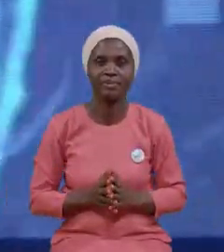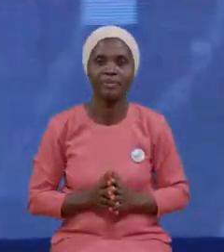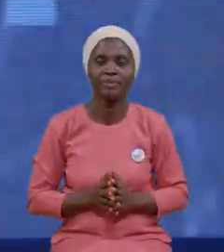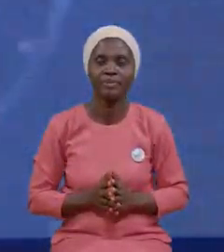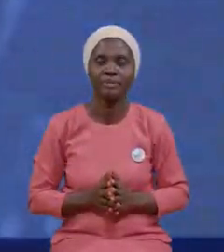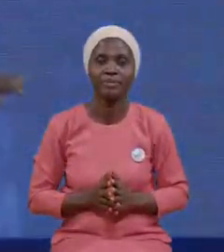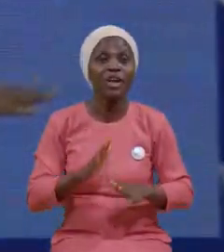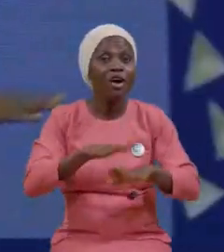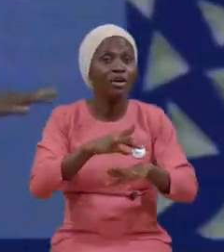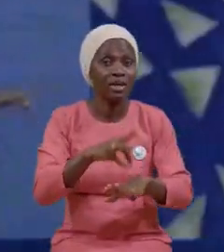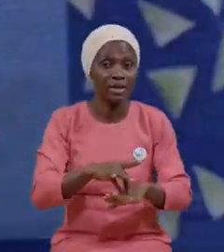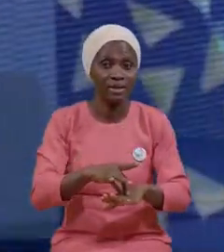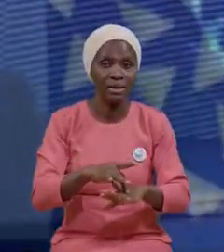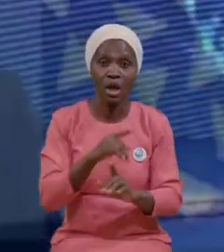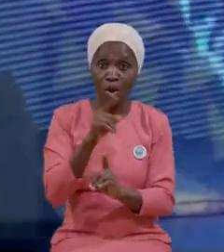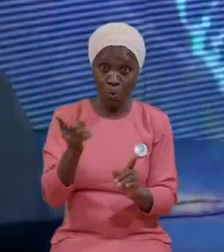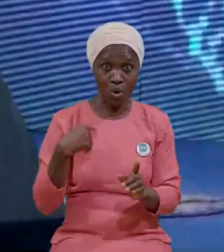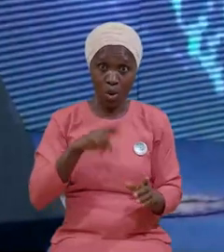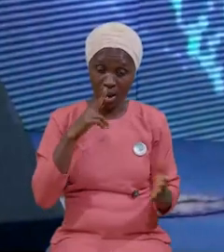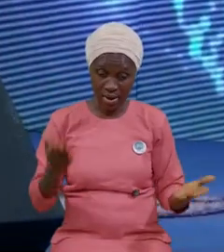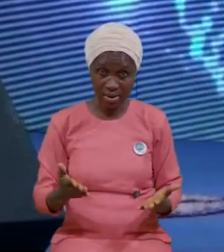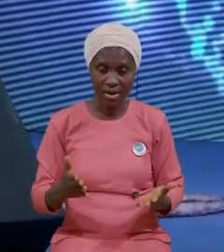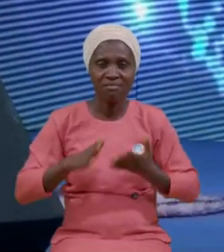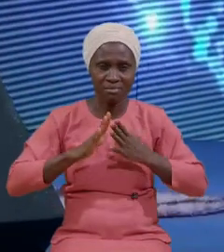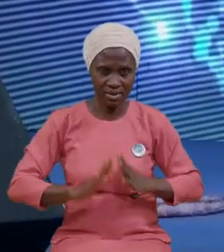On earth, where we are now, peace.